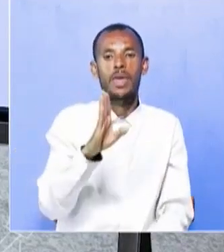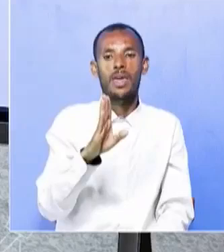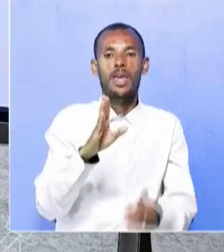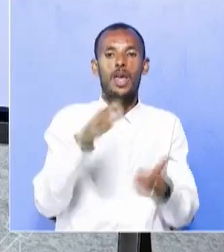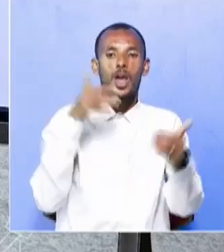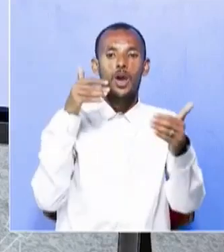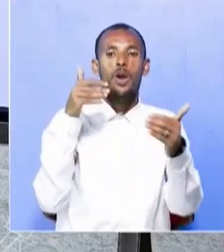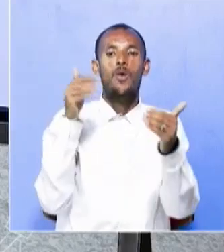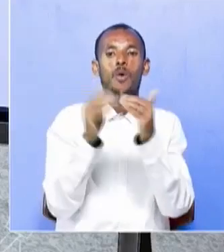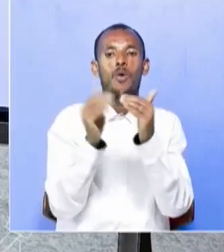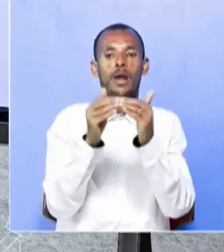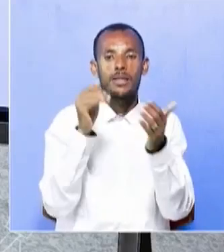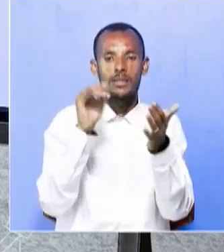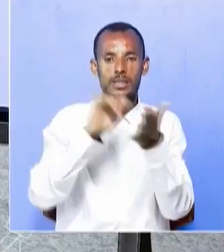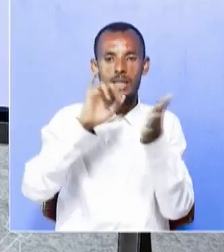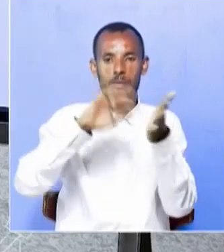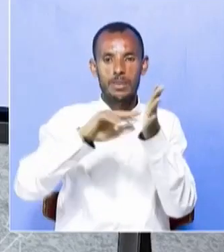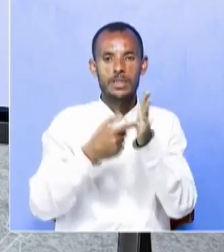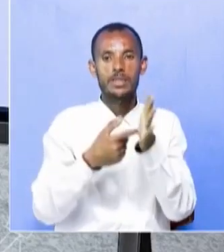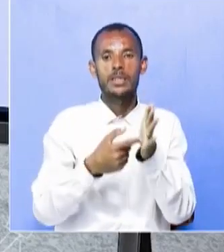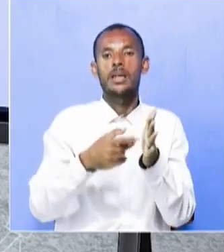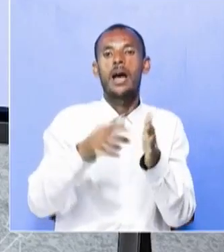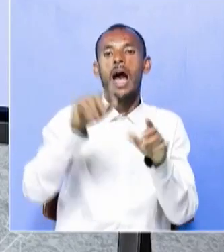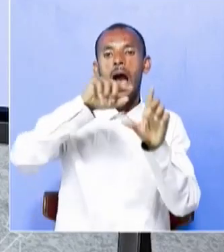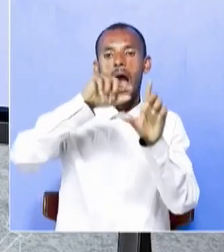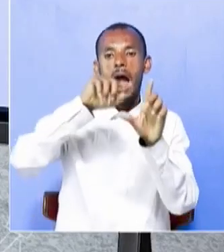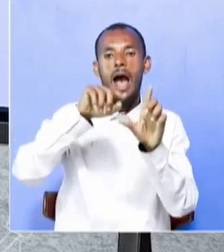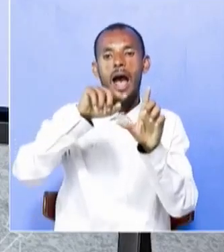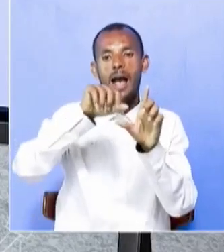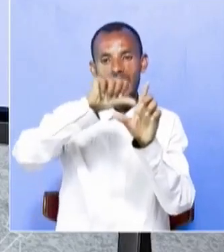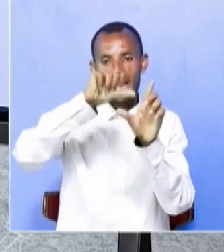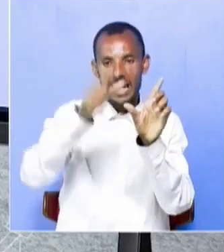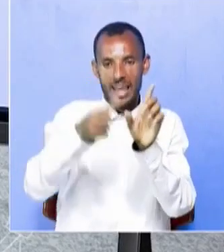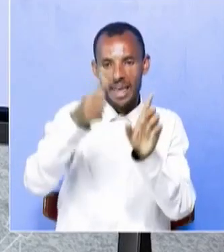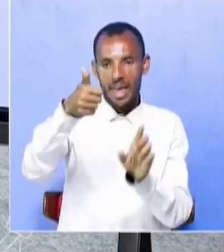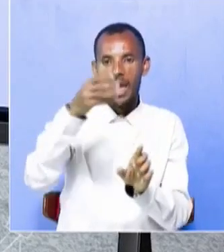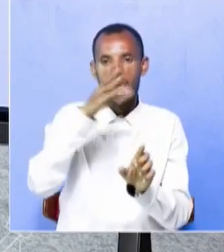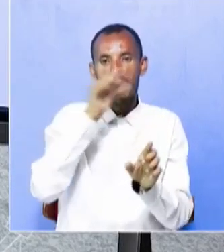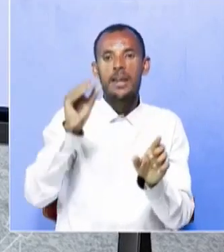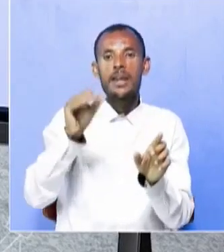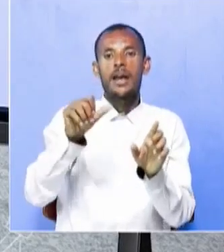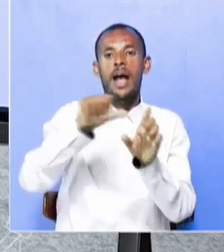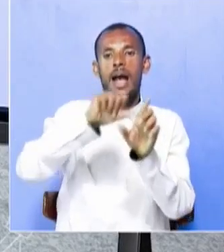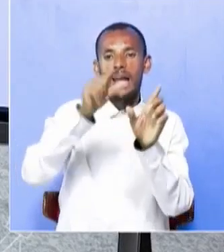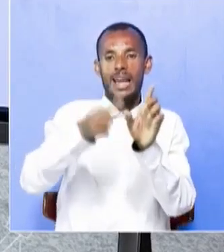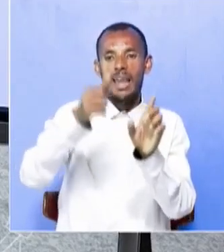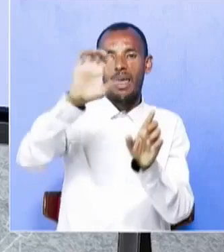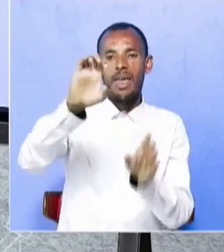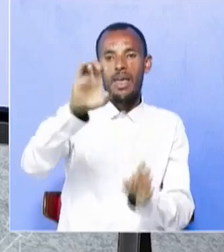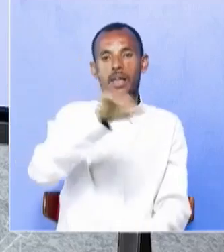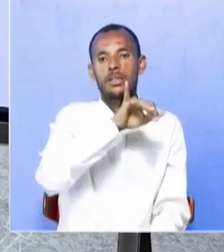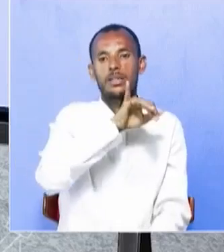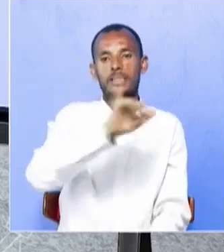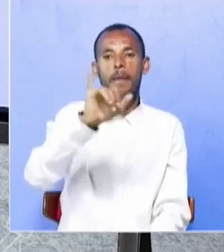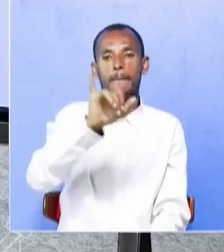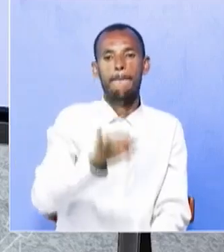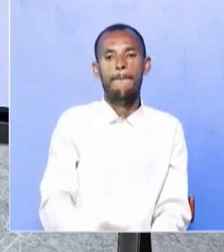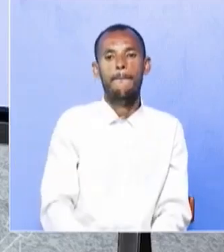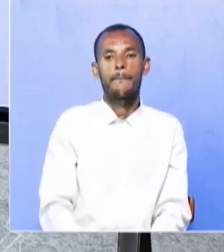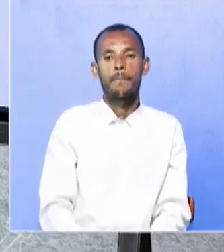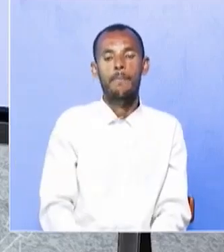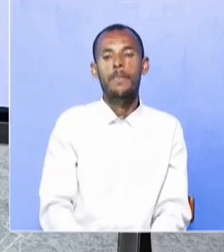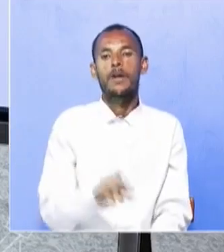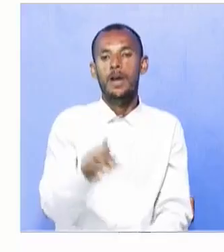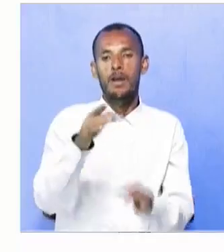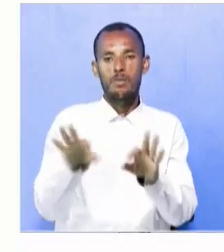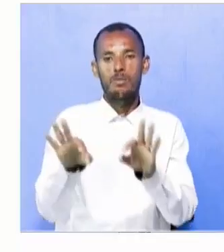congruent. That means angle A and angle E must be the same. Okay, so you